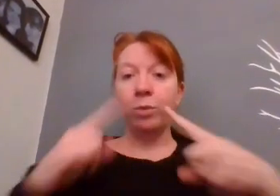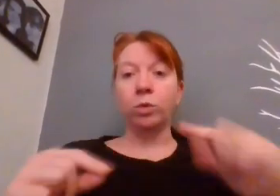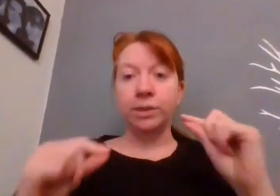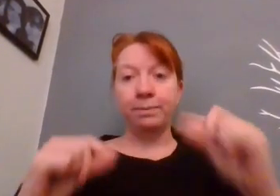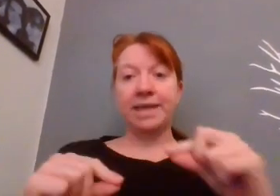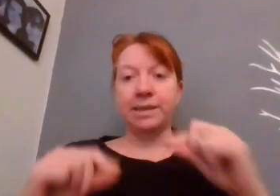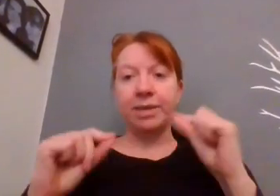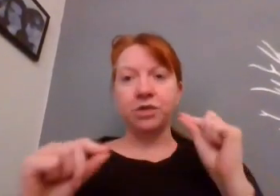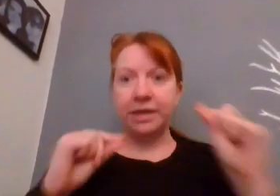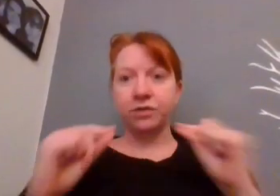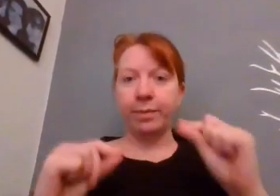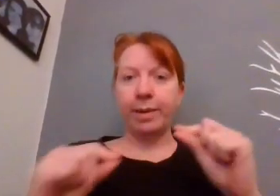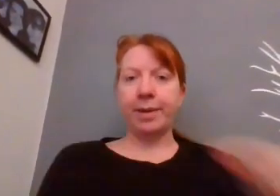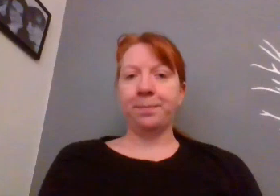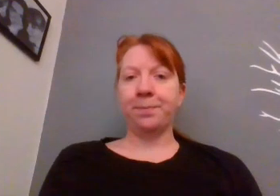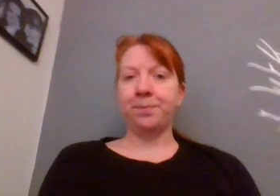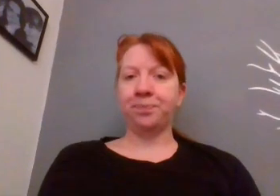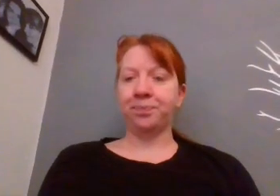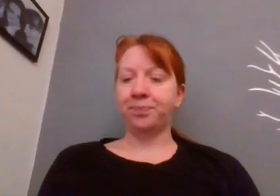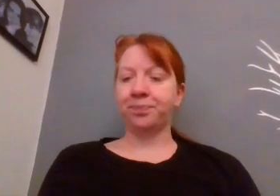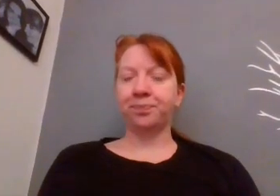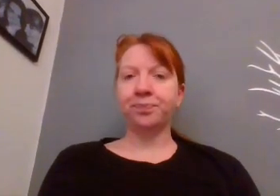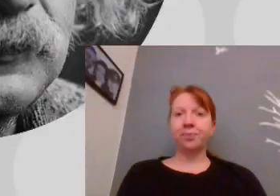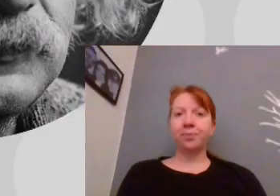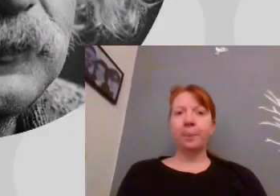for all the important bits, the bits you need to remember.